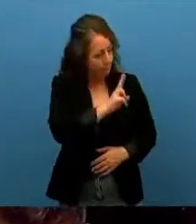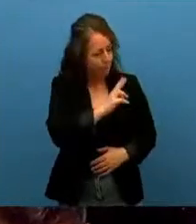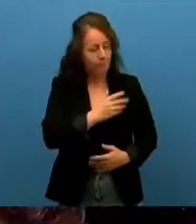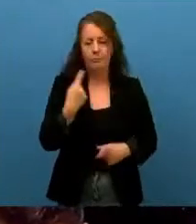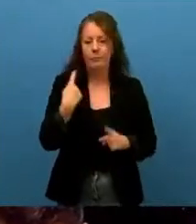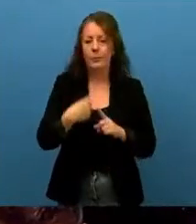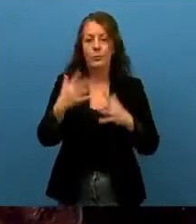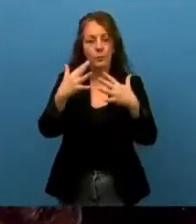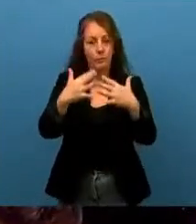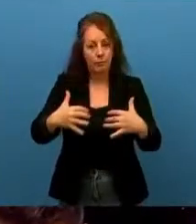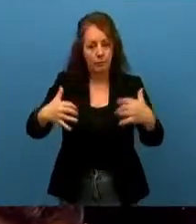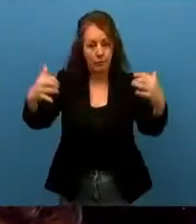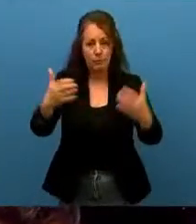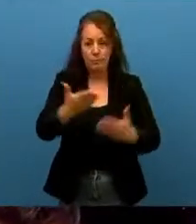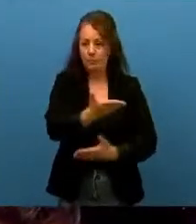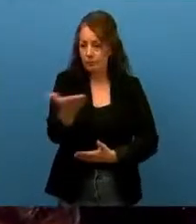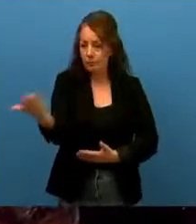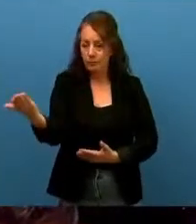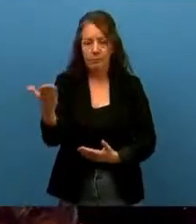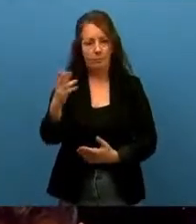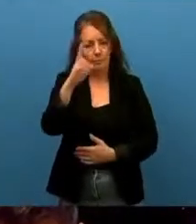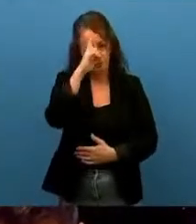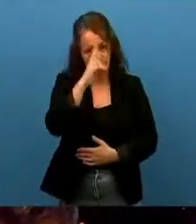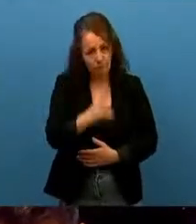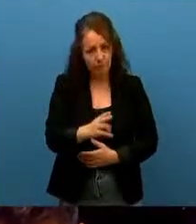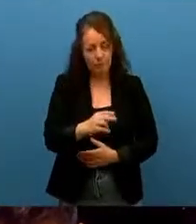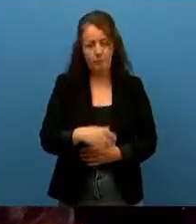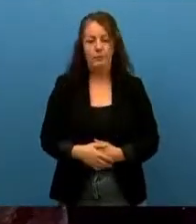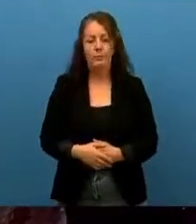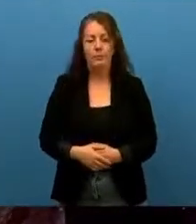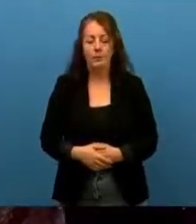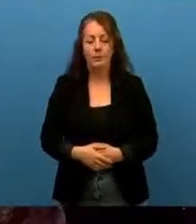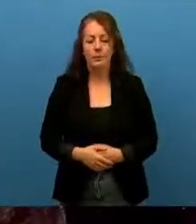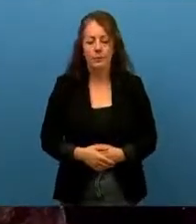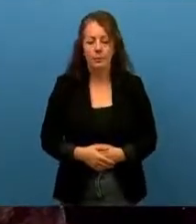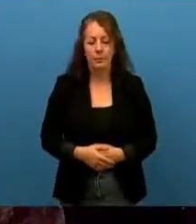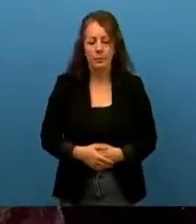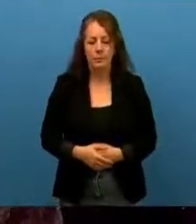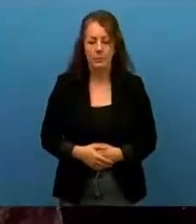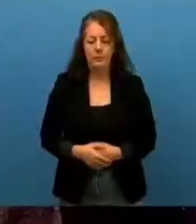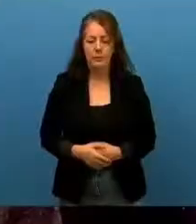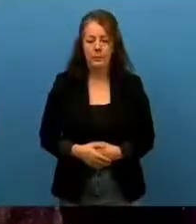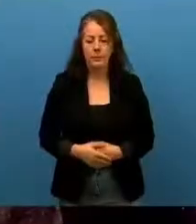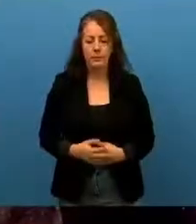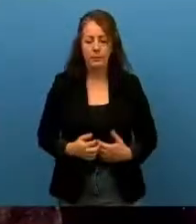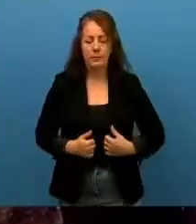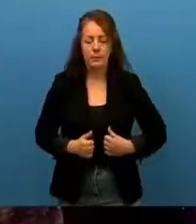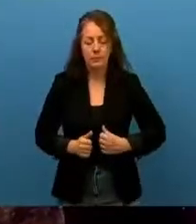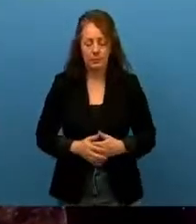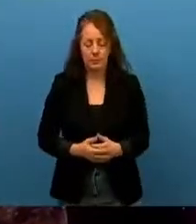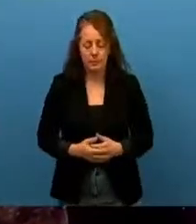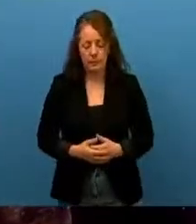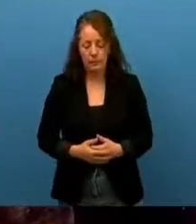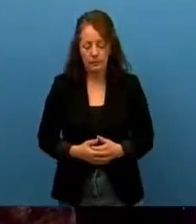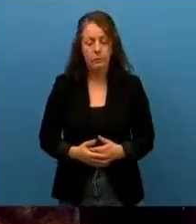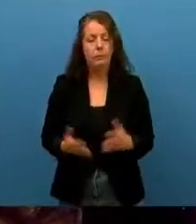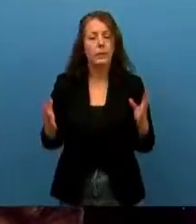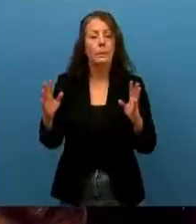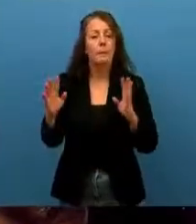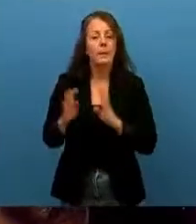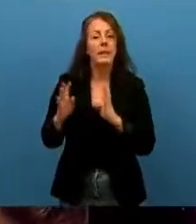and all participants in our discussion today. The intersessional meetings on concrete ways to